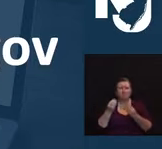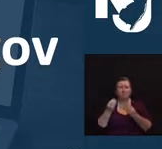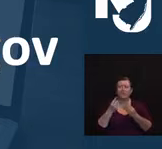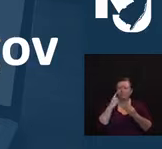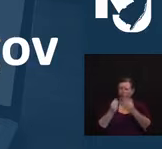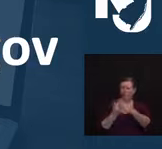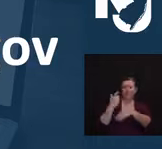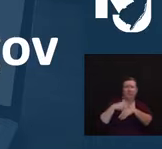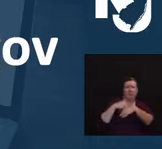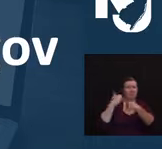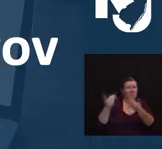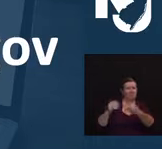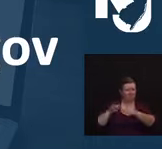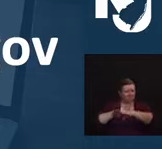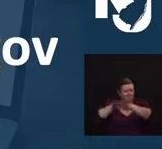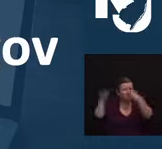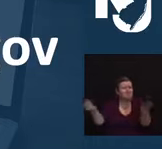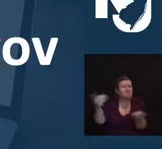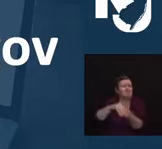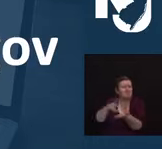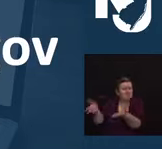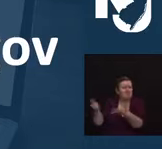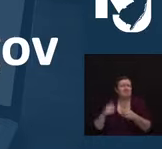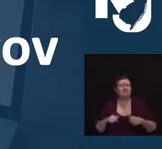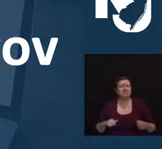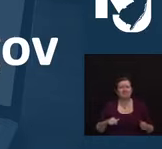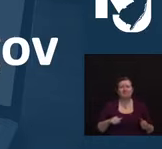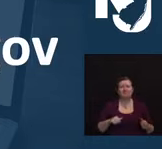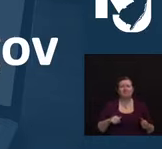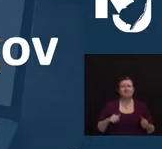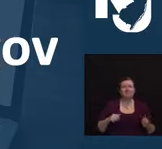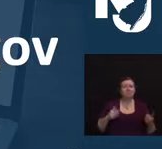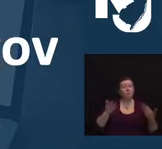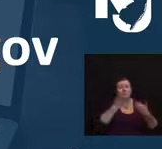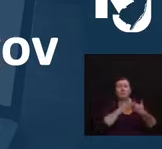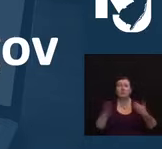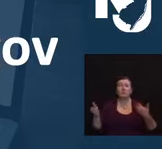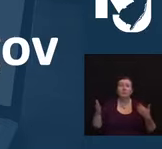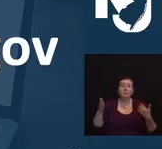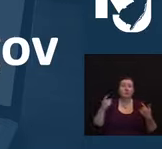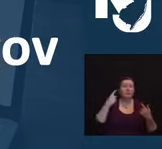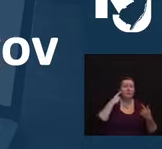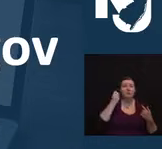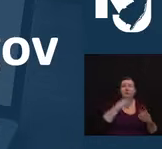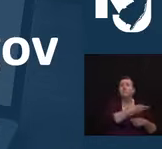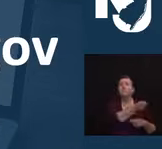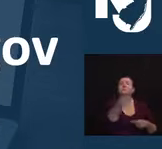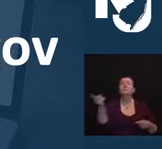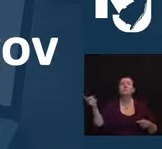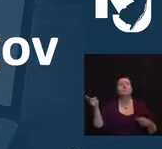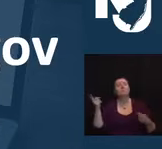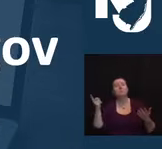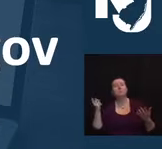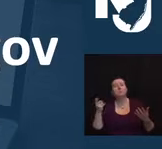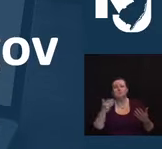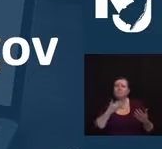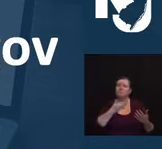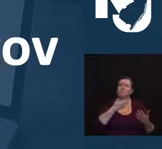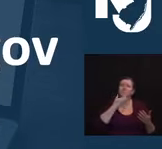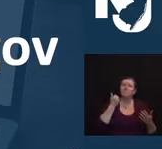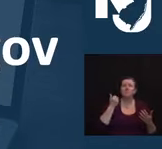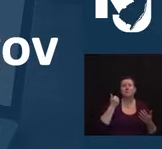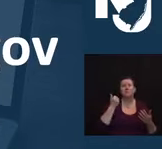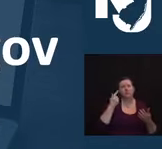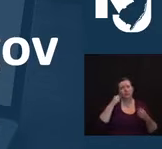steps because of the actions of literally millions of you to put us in a better position. So as you keep up with social